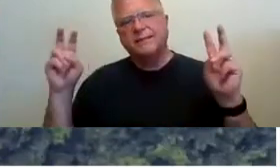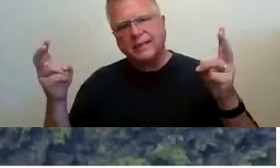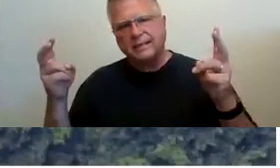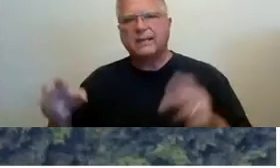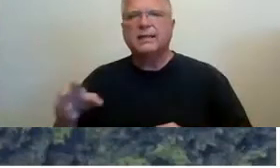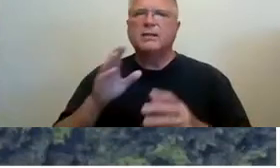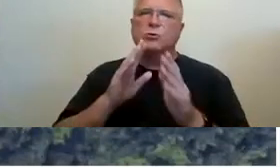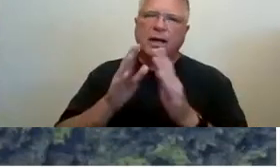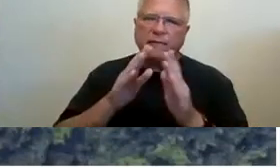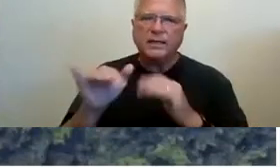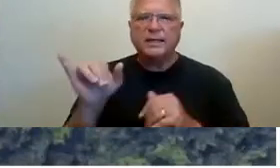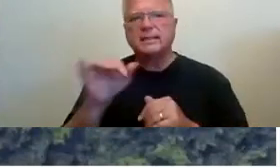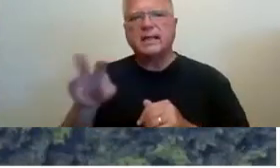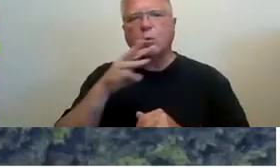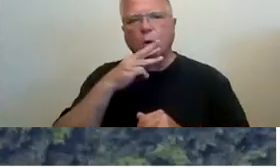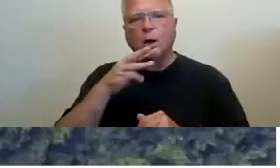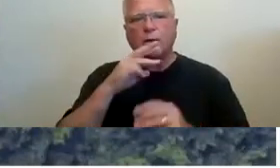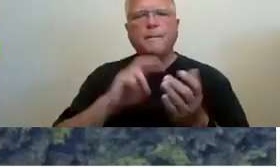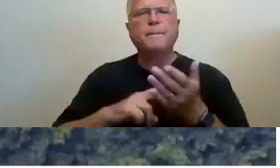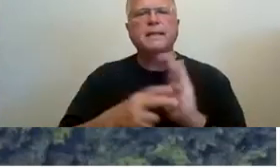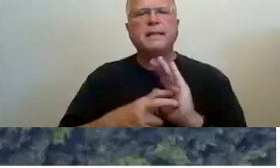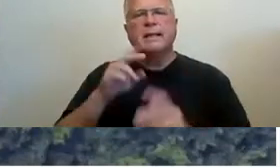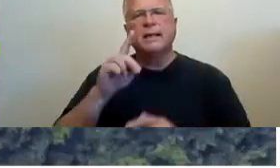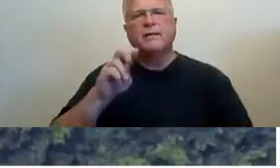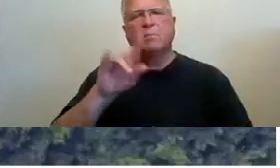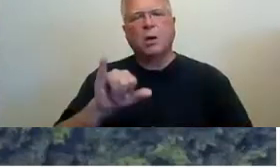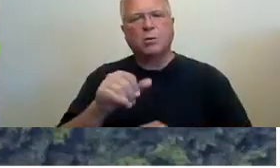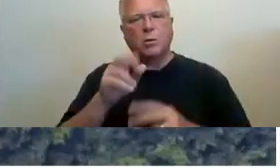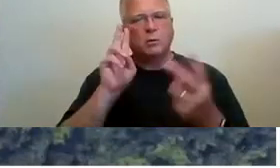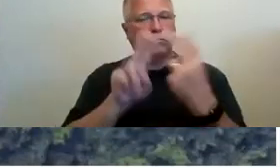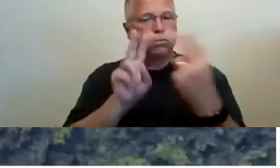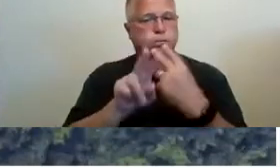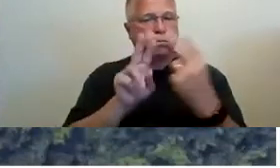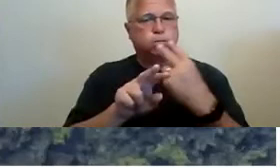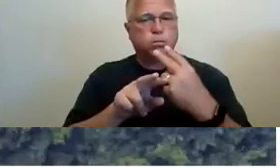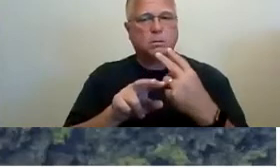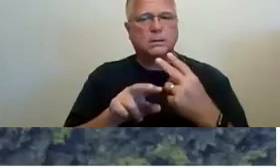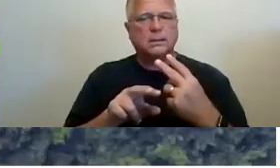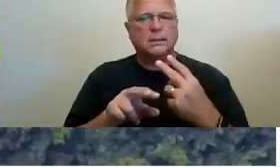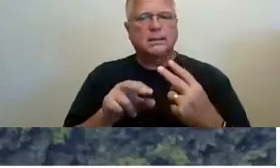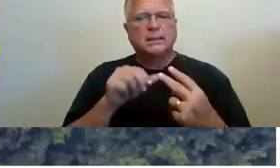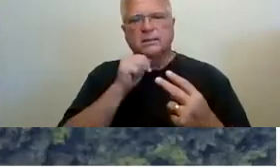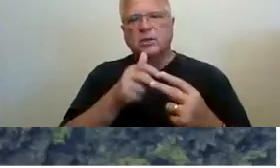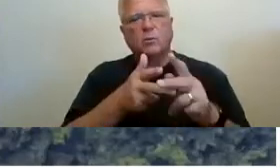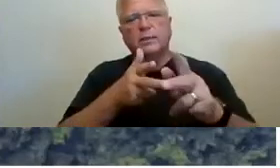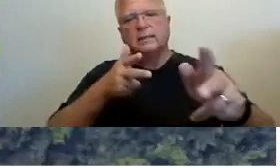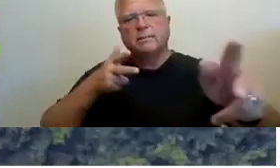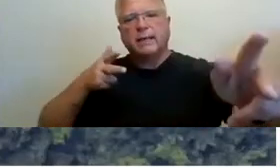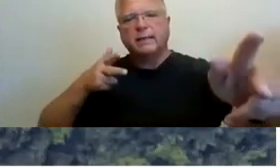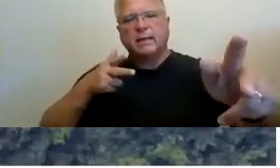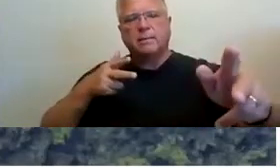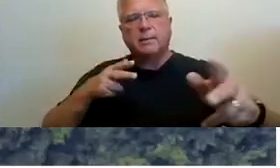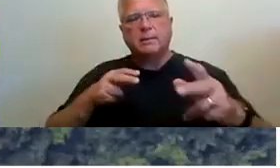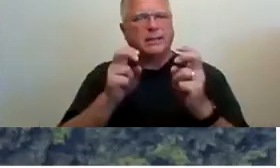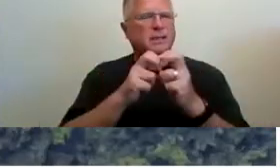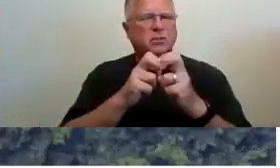water, that when the parkway in particular, the question is about when the parkway gets backed up, when the Squirrel